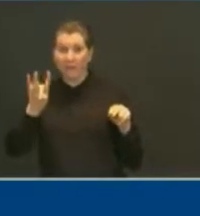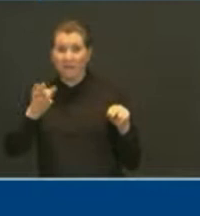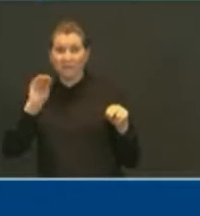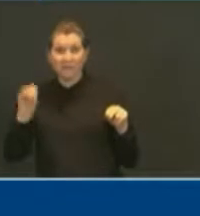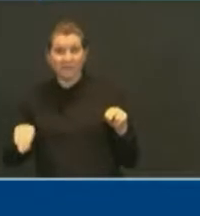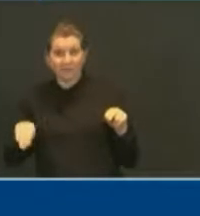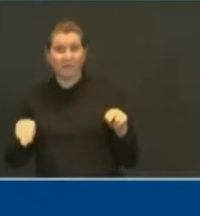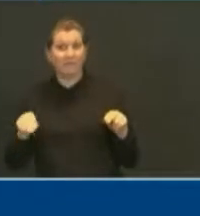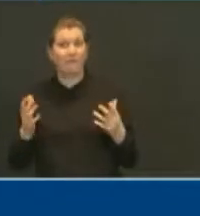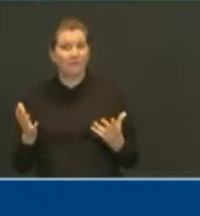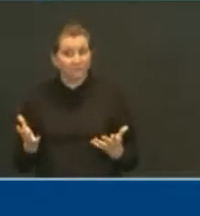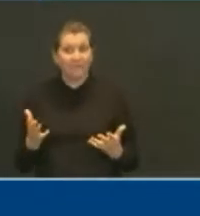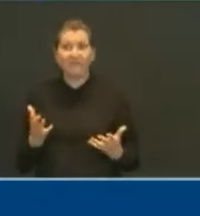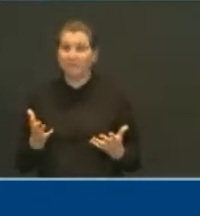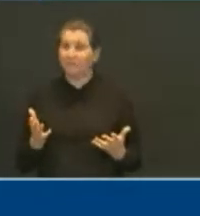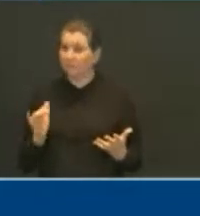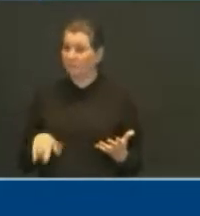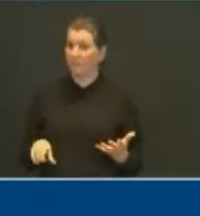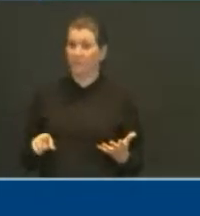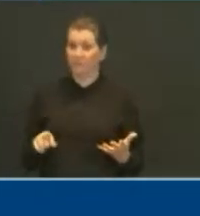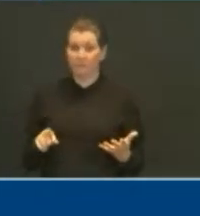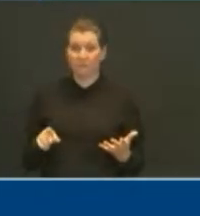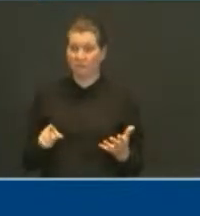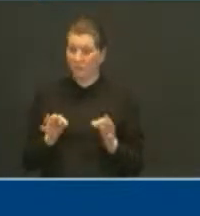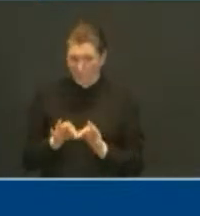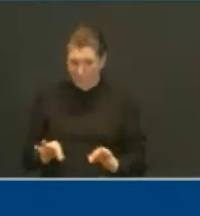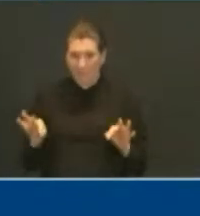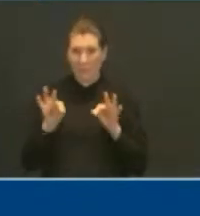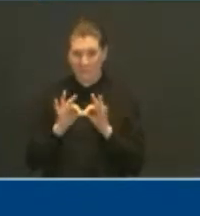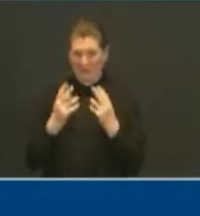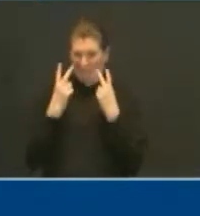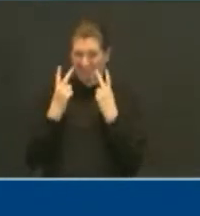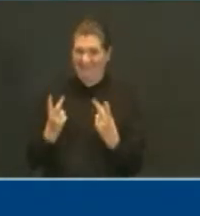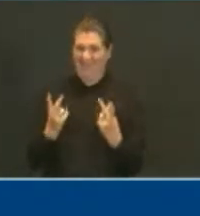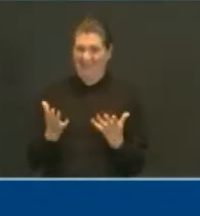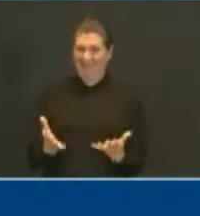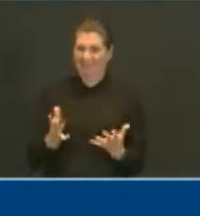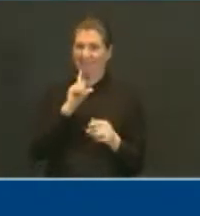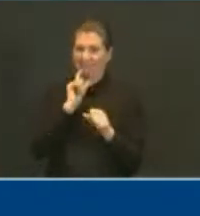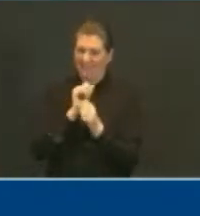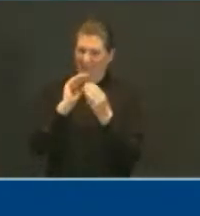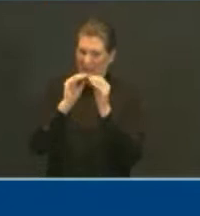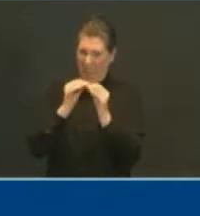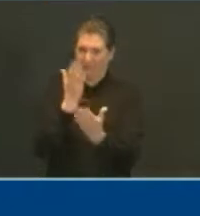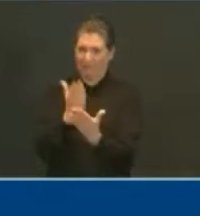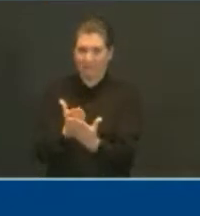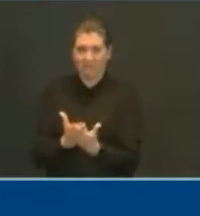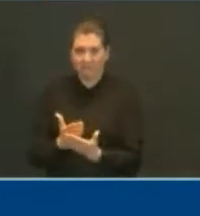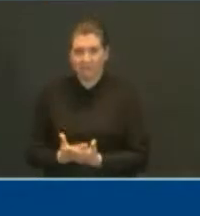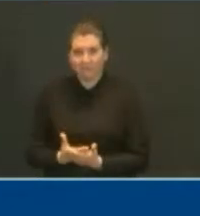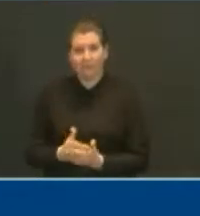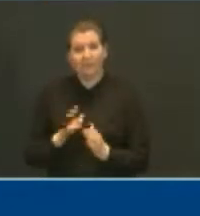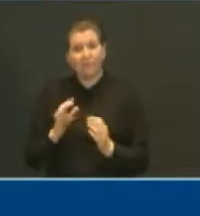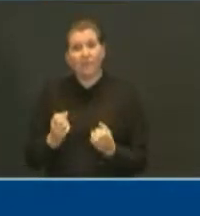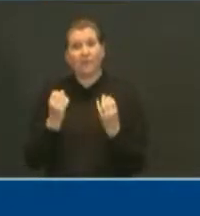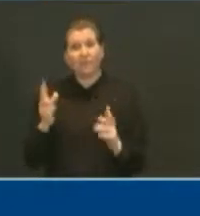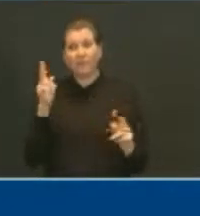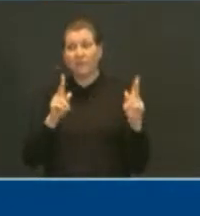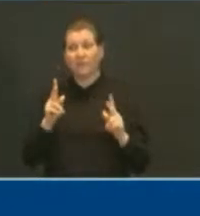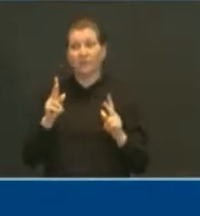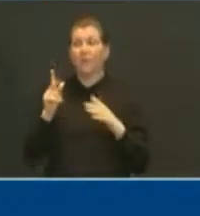1.8%. That is critical. Similarly, our number of current hospitalizations